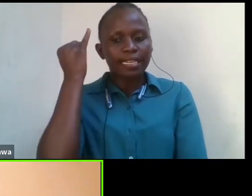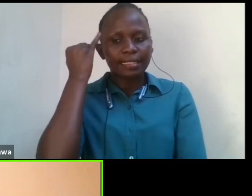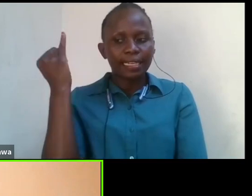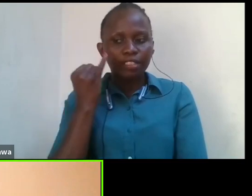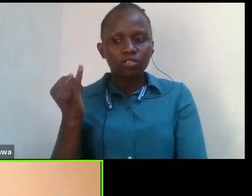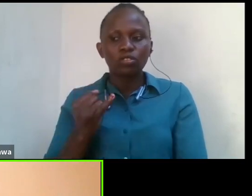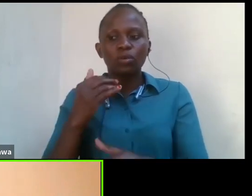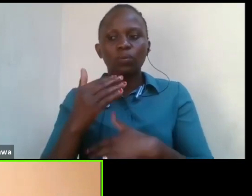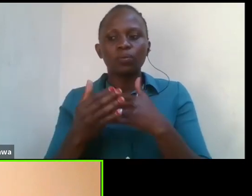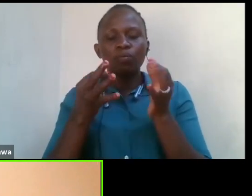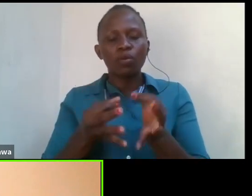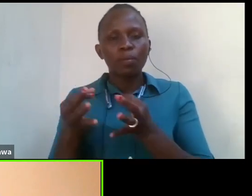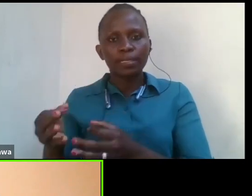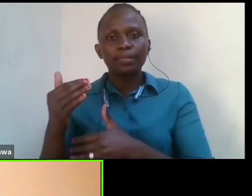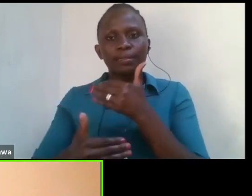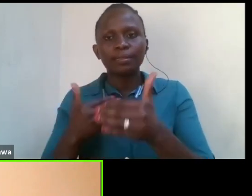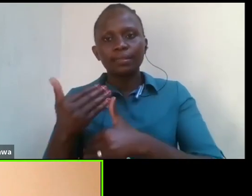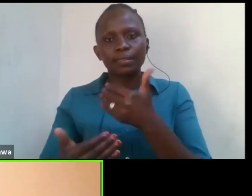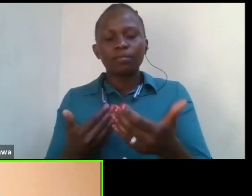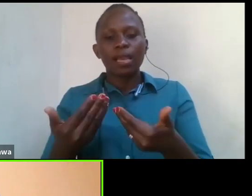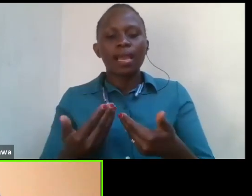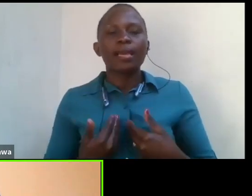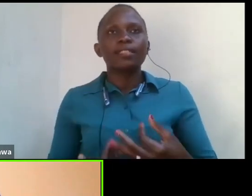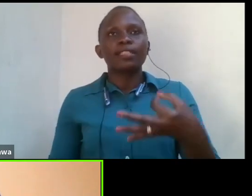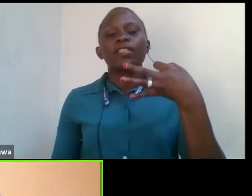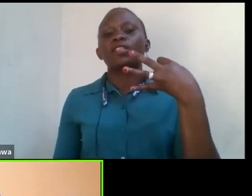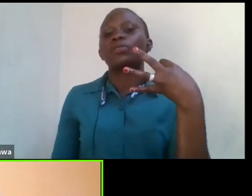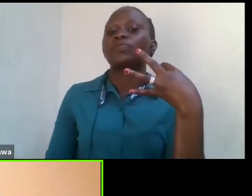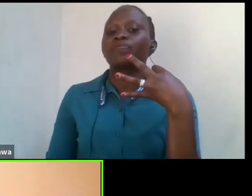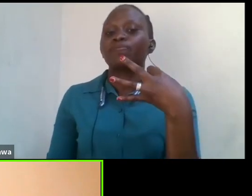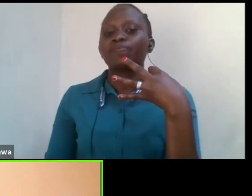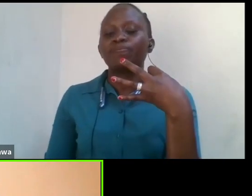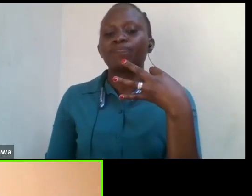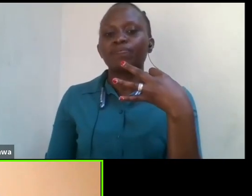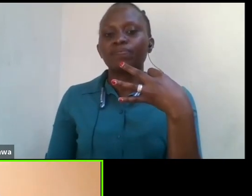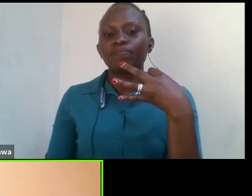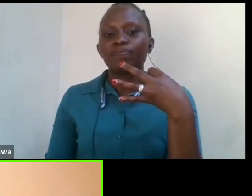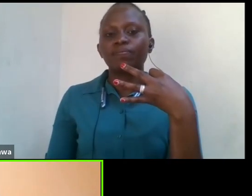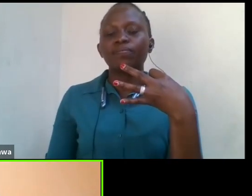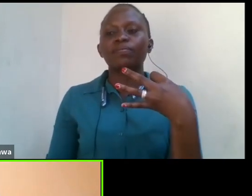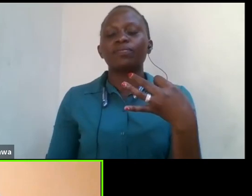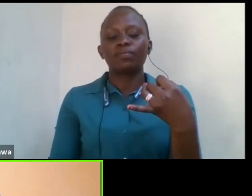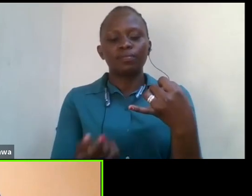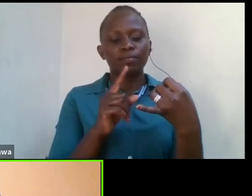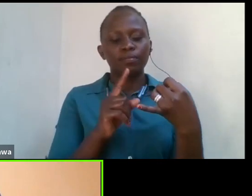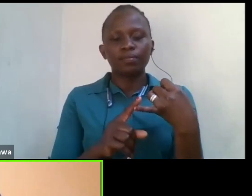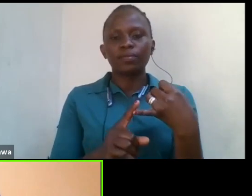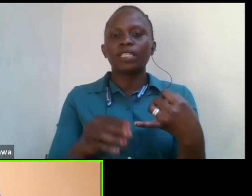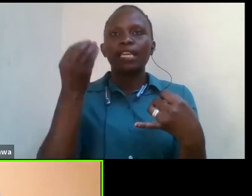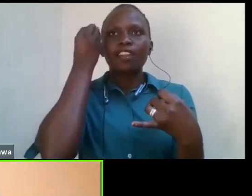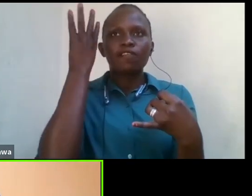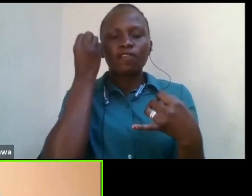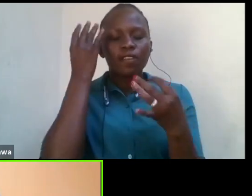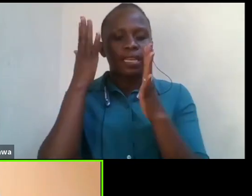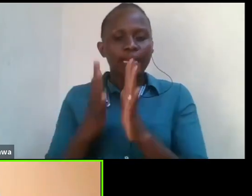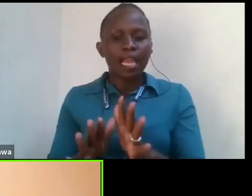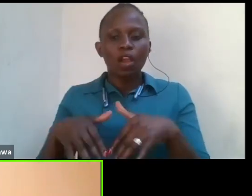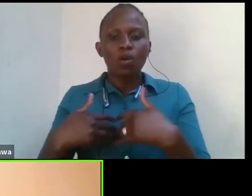system has three major stakeholders. You've got the inventor or creator, you or